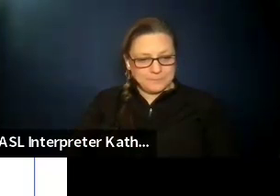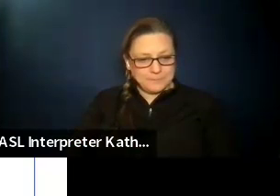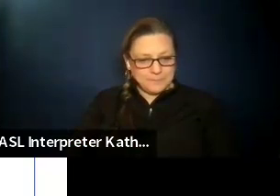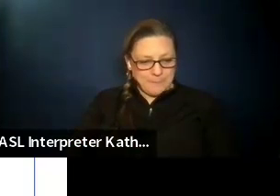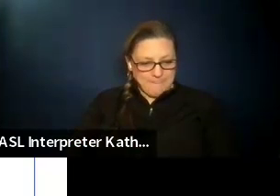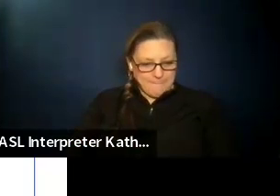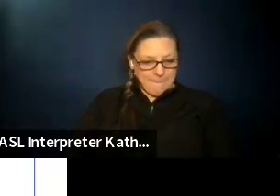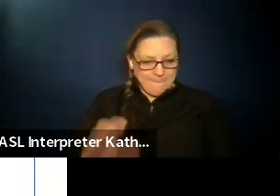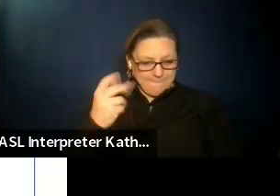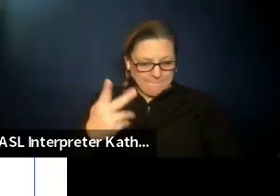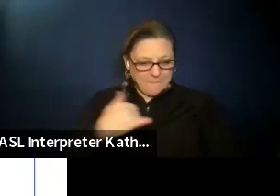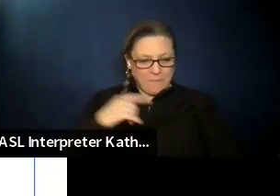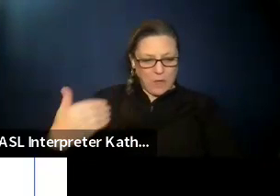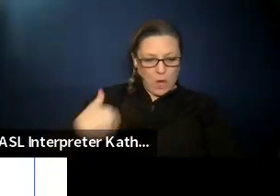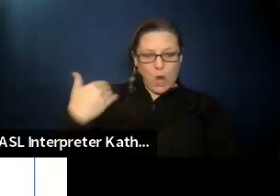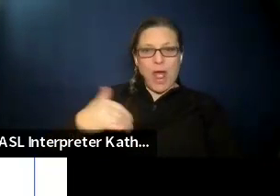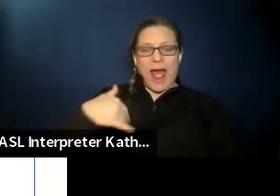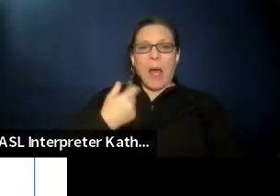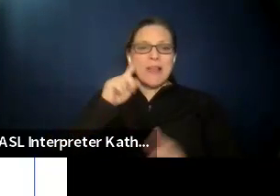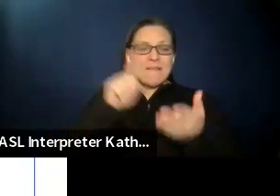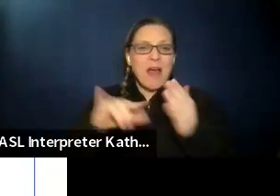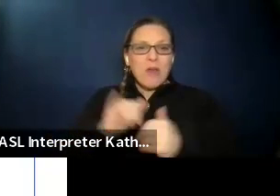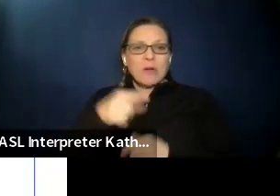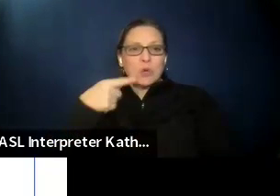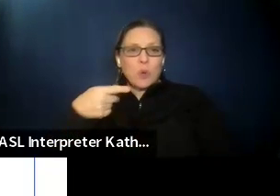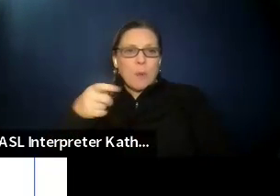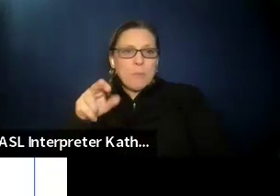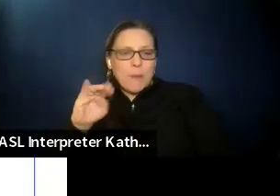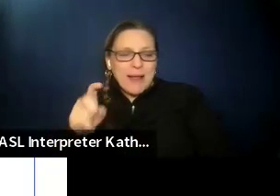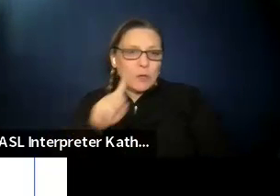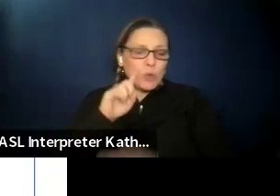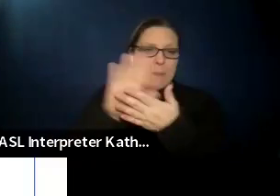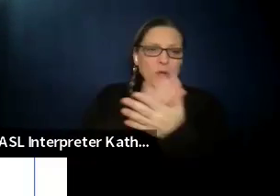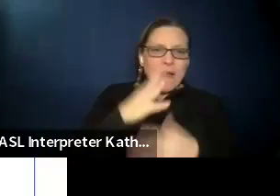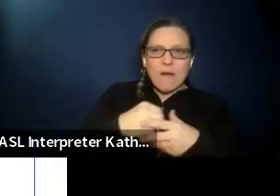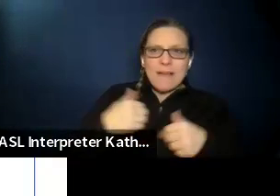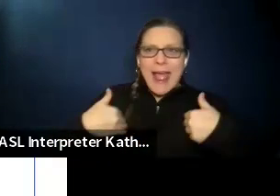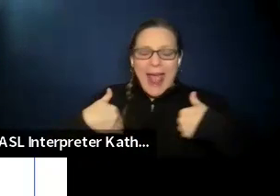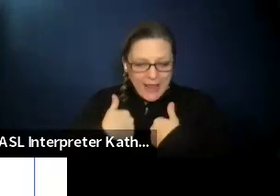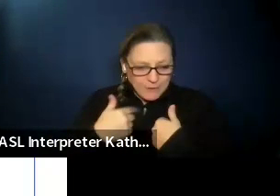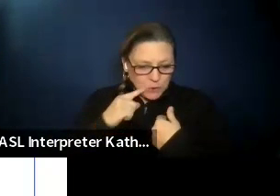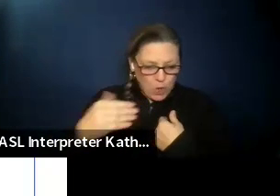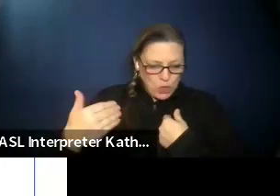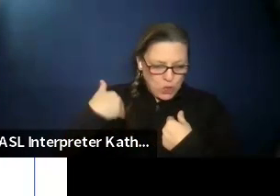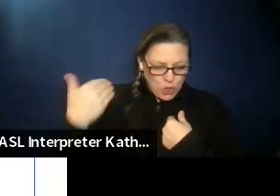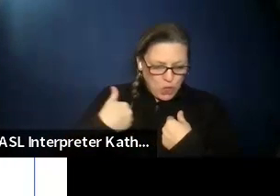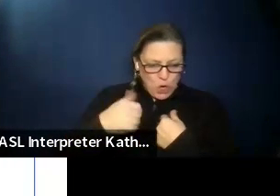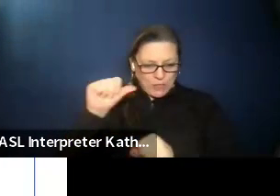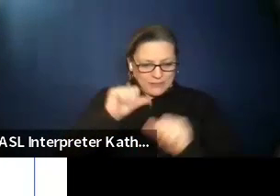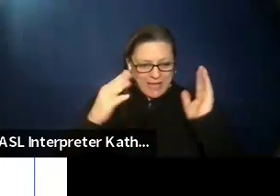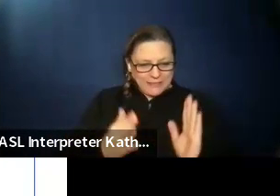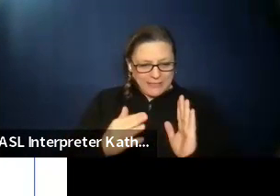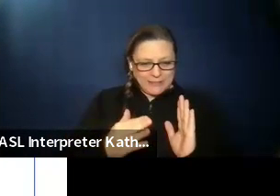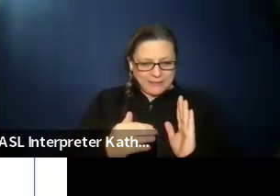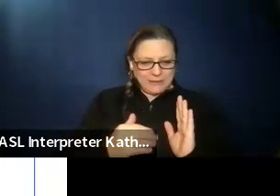And then from the youngest investigator to mermaids to mysteries involving animals to young scientists and